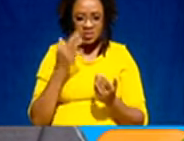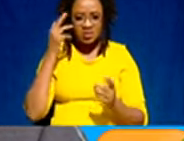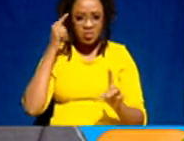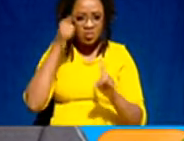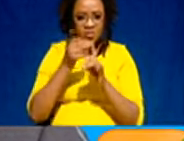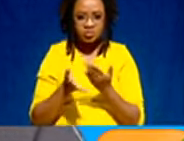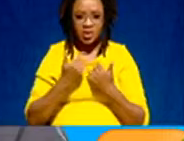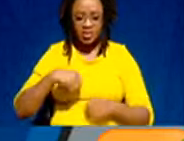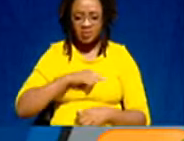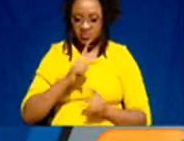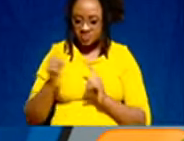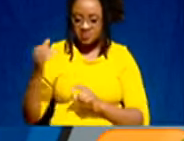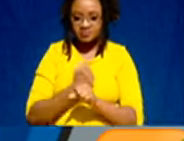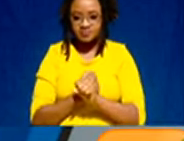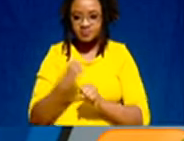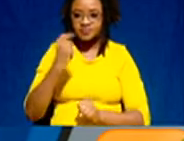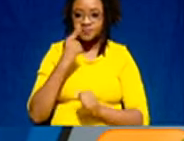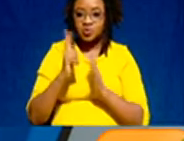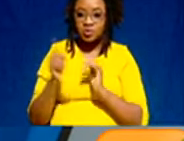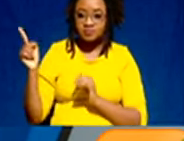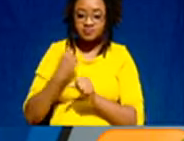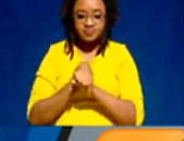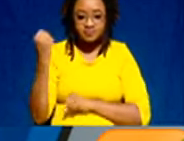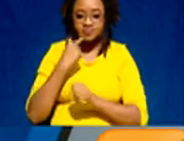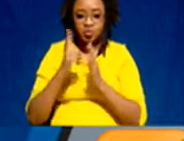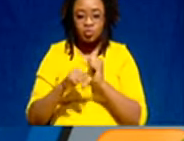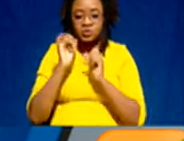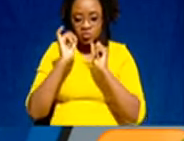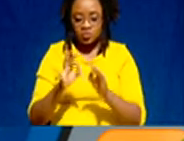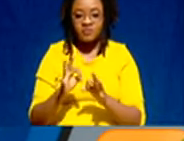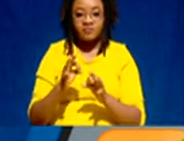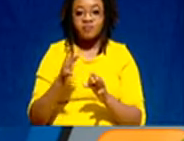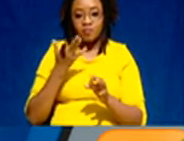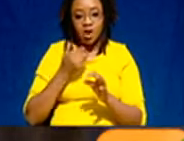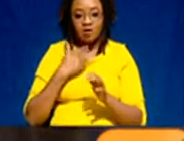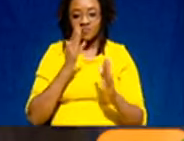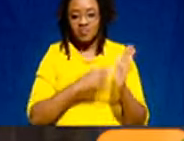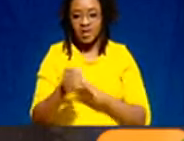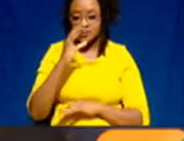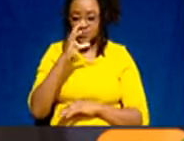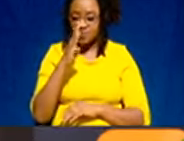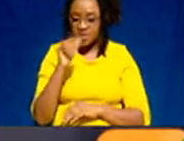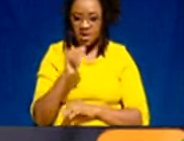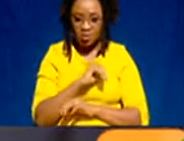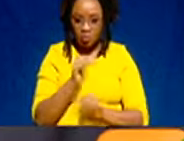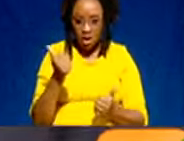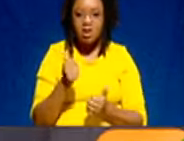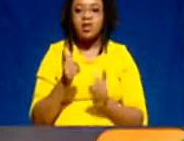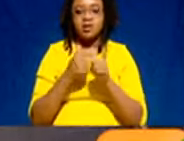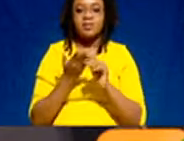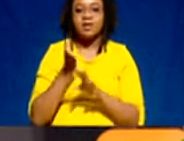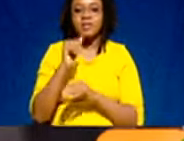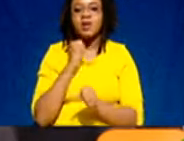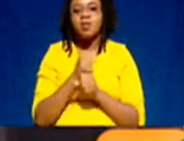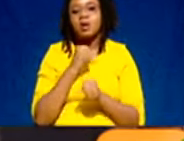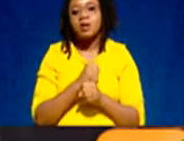remains adamant that it will only call off the strike once it has a return to work formula. The union demands a commitment from